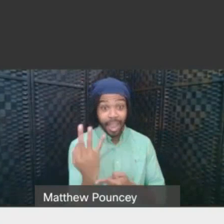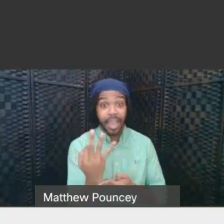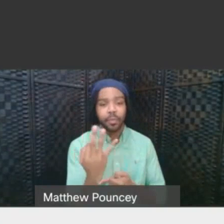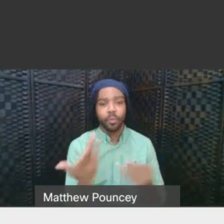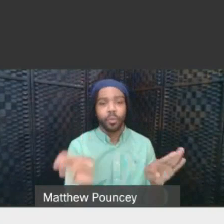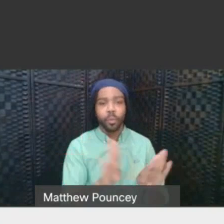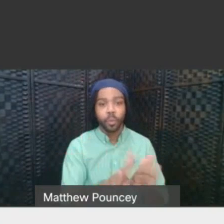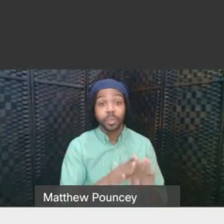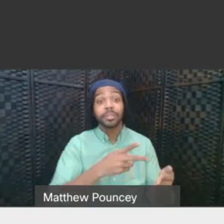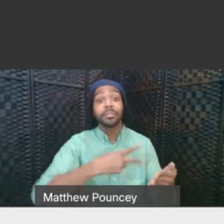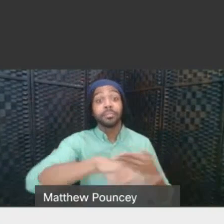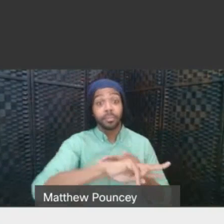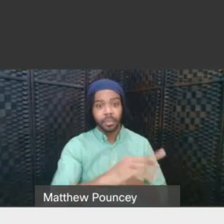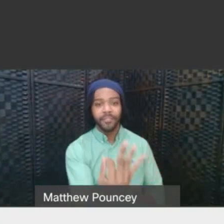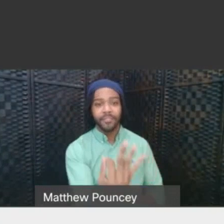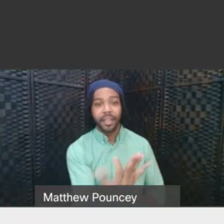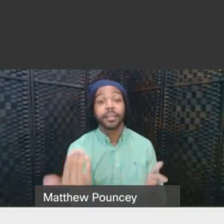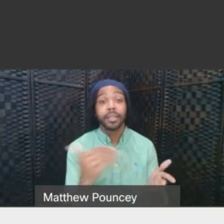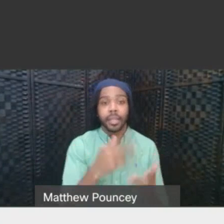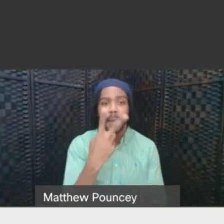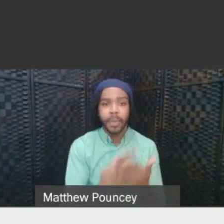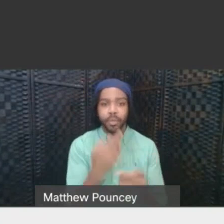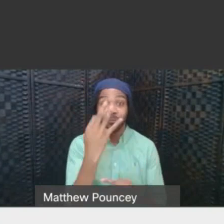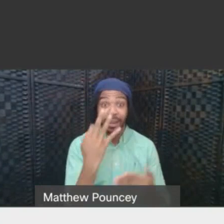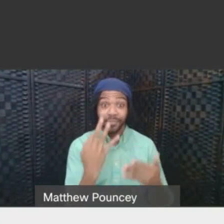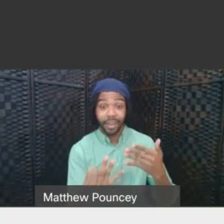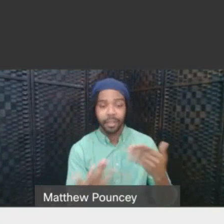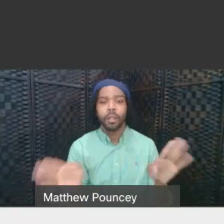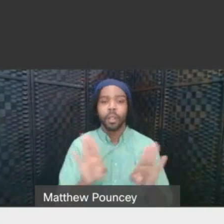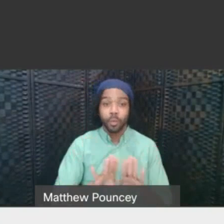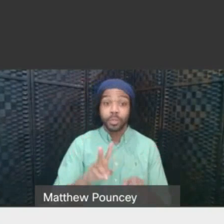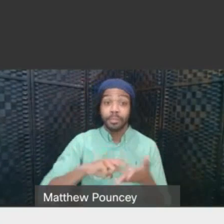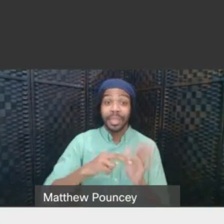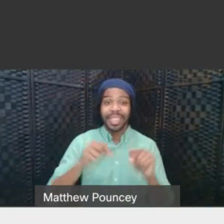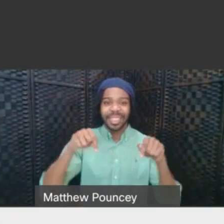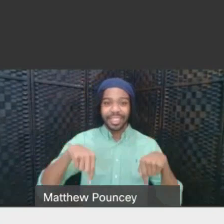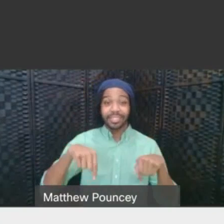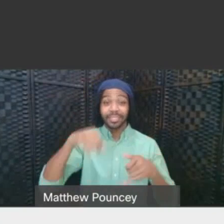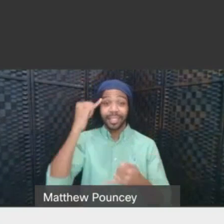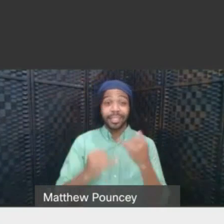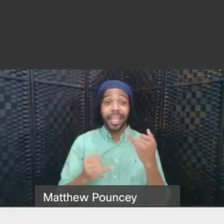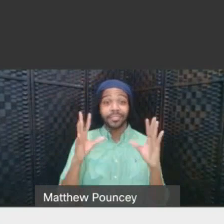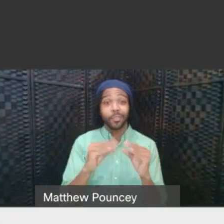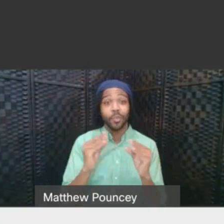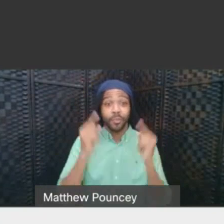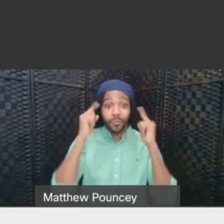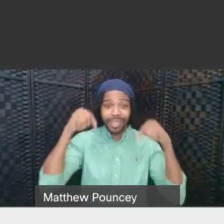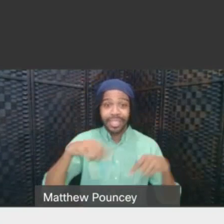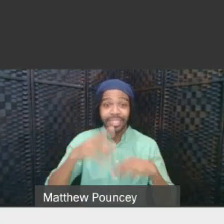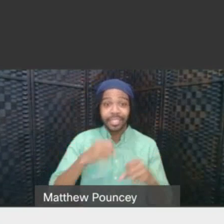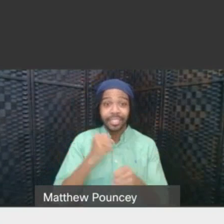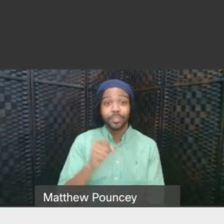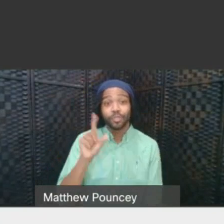we will be closed for the holiday. Therefore, this will be our last forum for this calendar year.